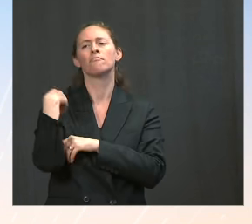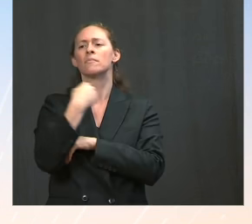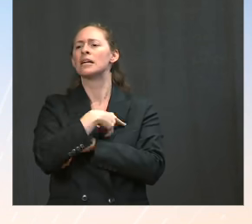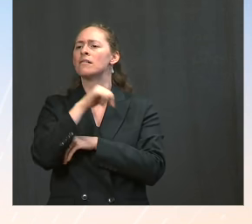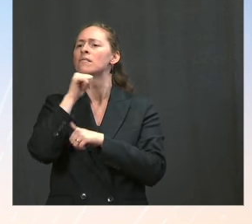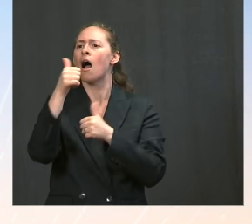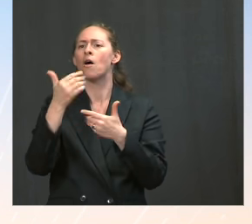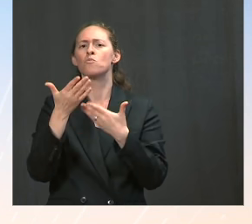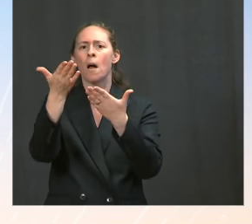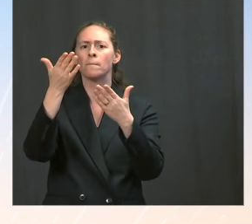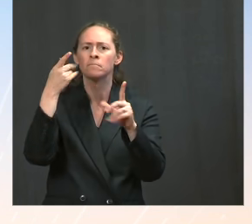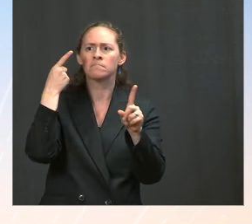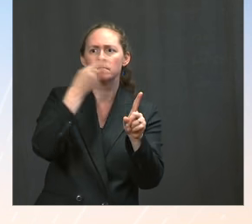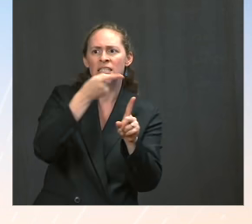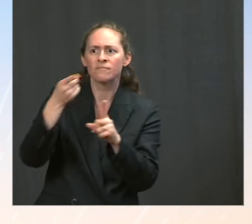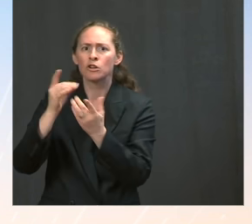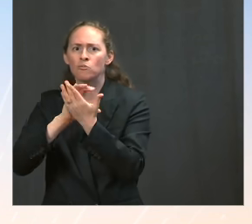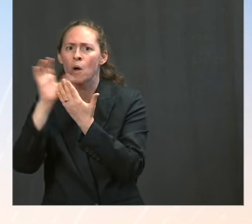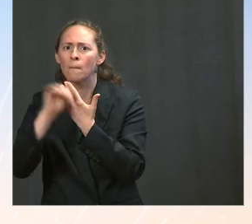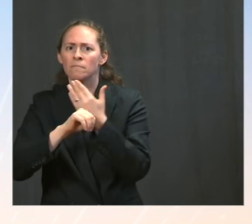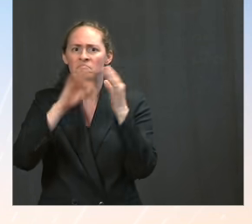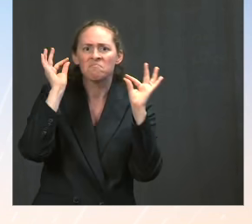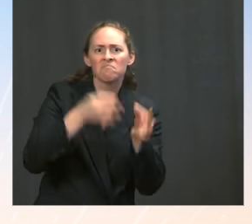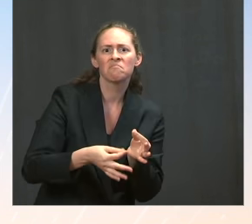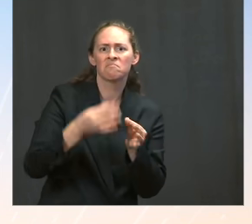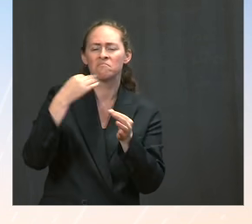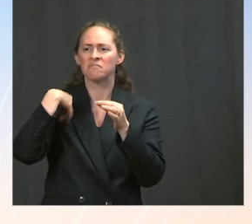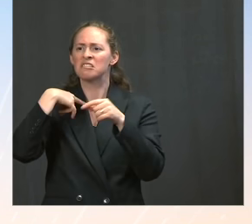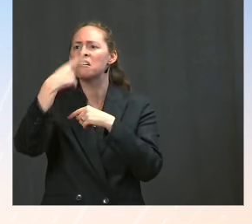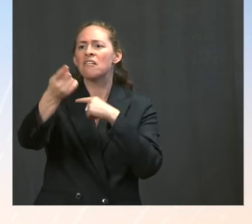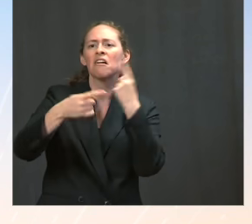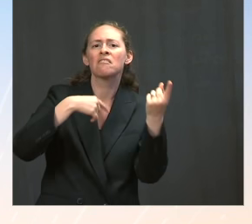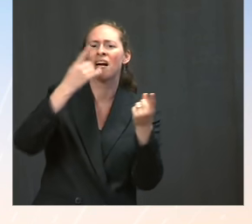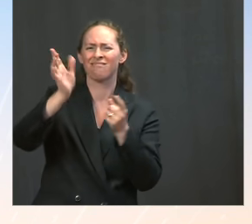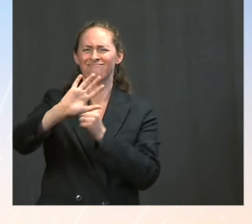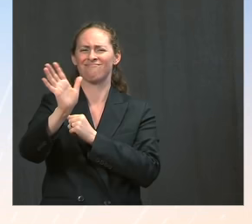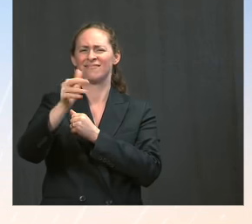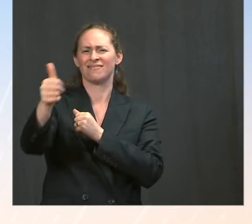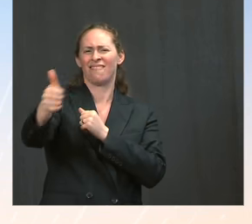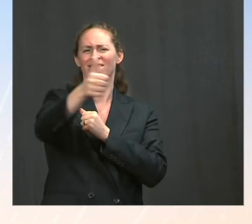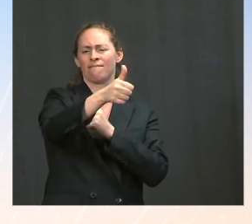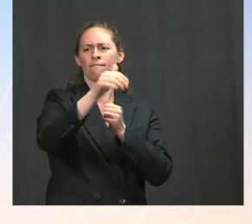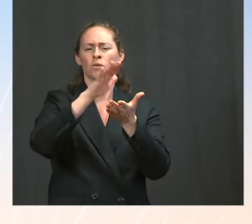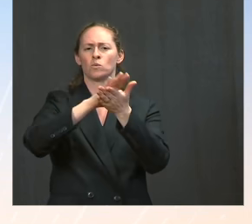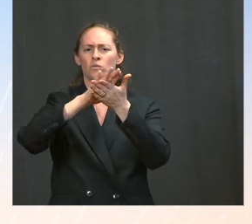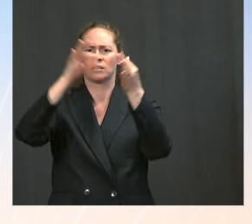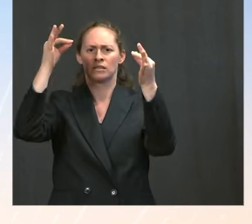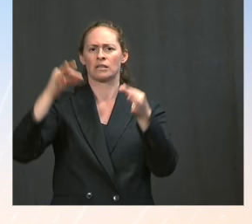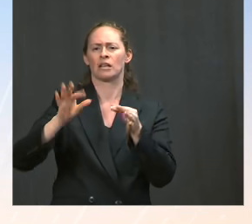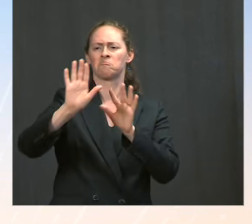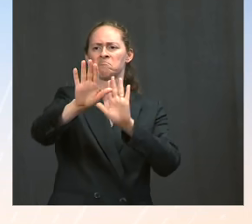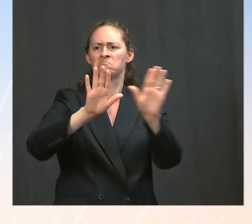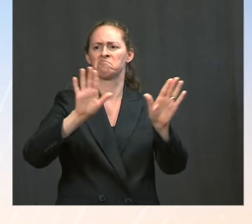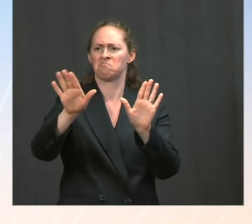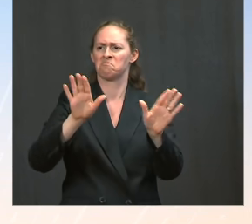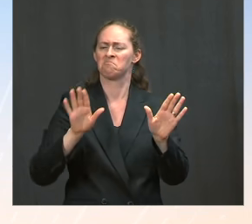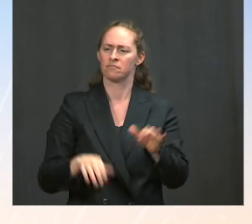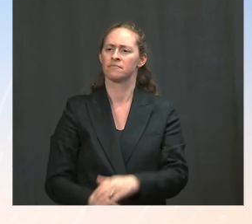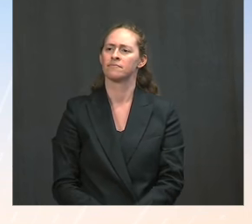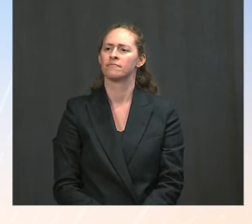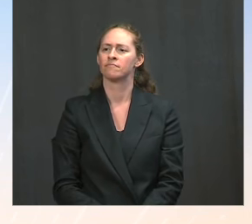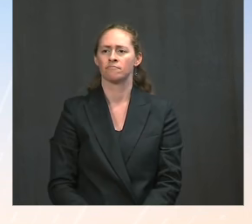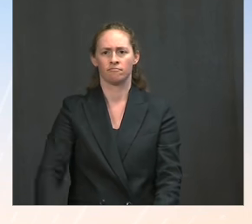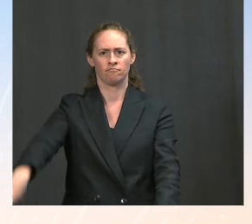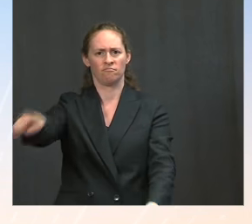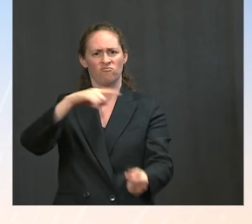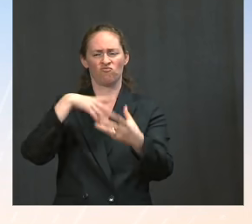That is and will continue to be handled at the local level. And we believe that the American people trust teachers to make those decisions, not government. And then